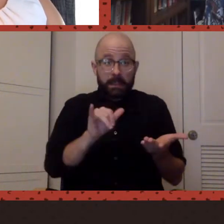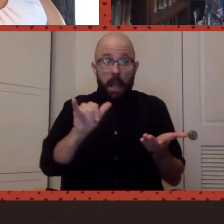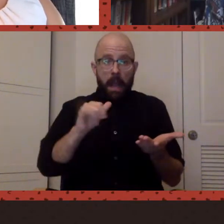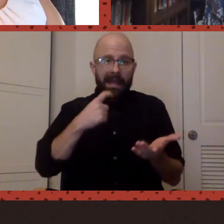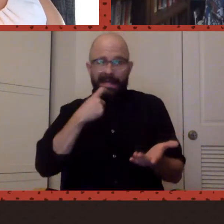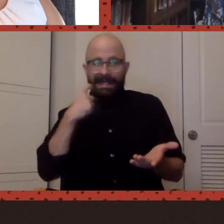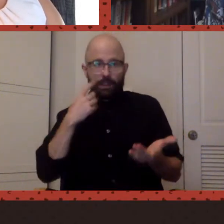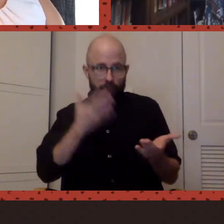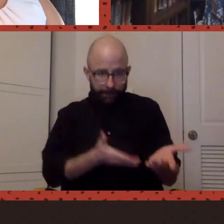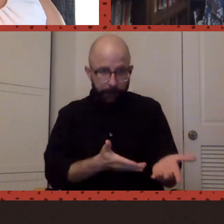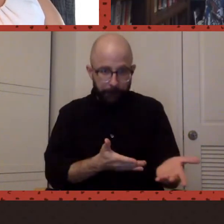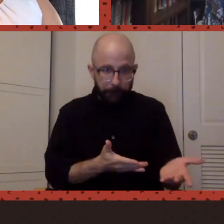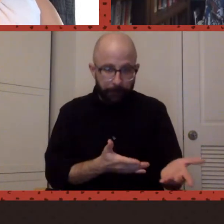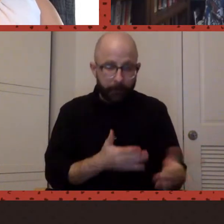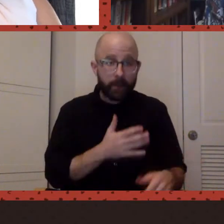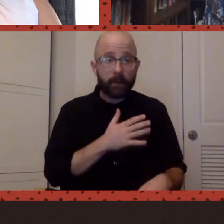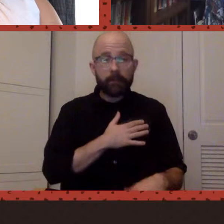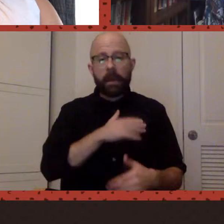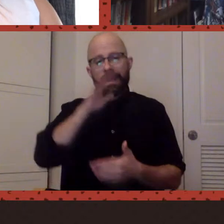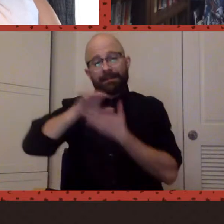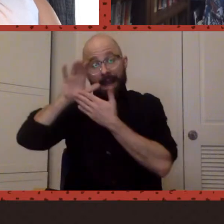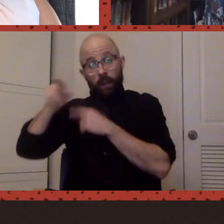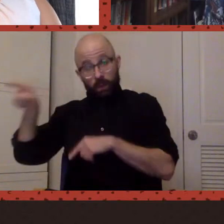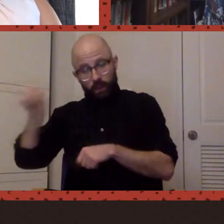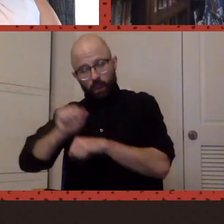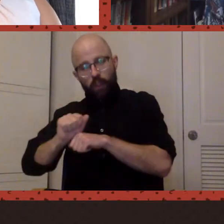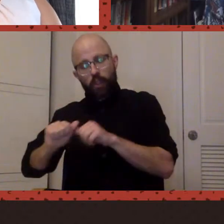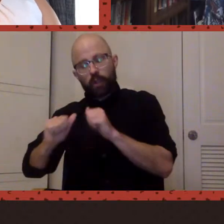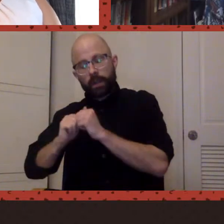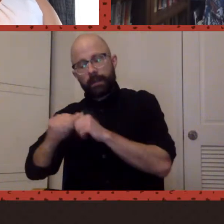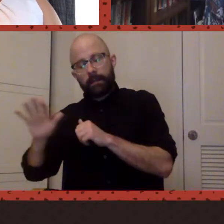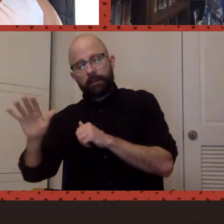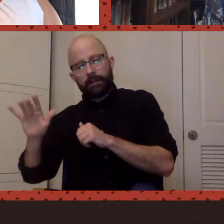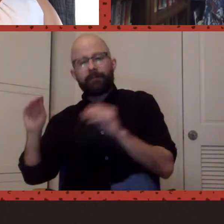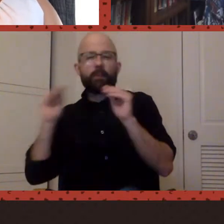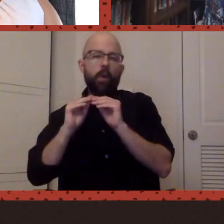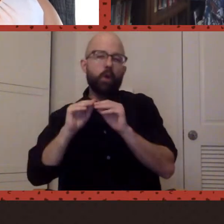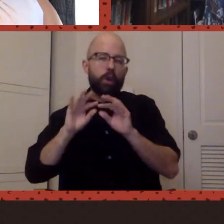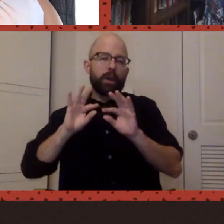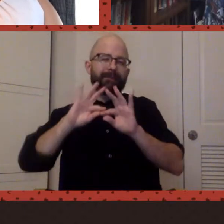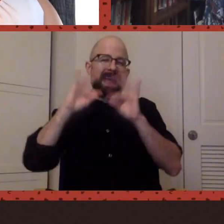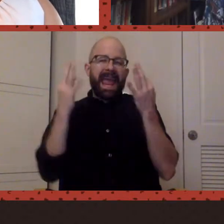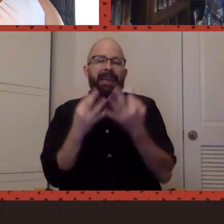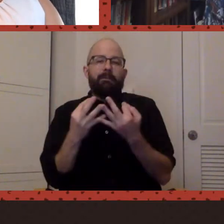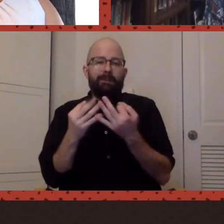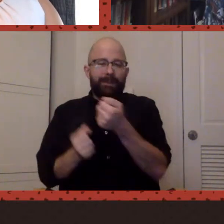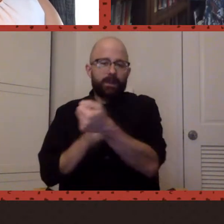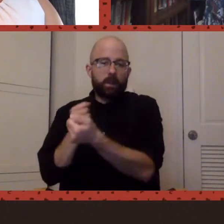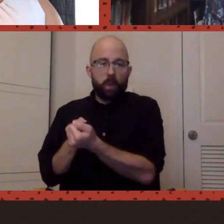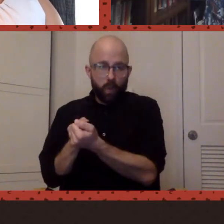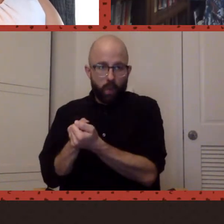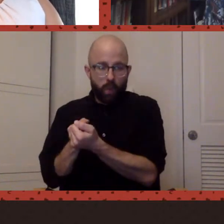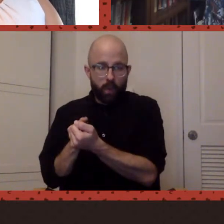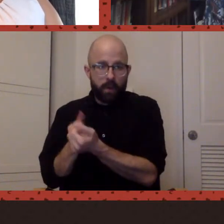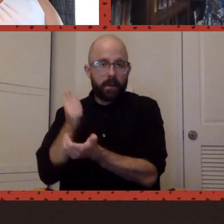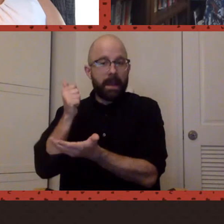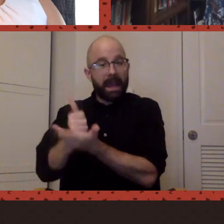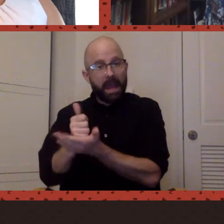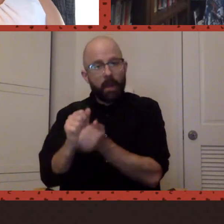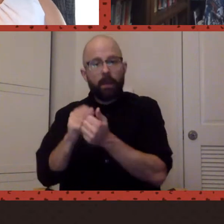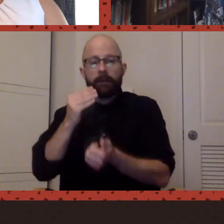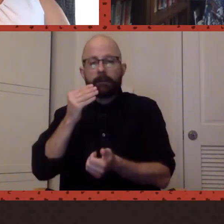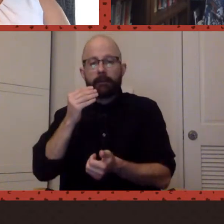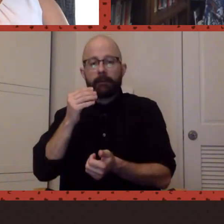And my spouse worked with more family support, helping food stamps and those kinds of